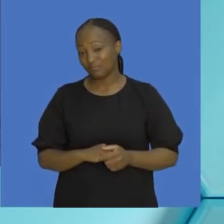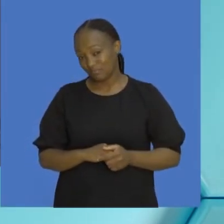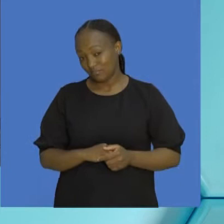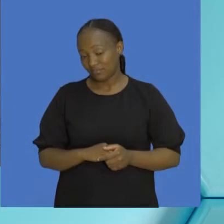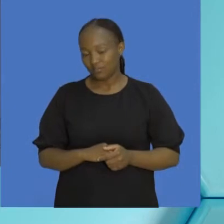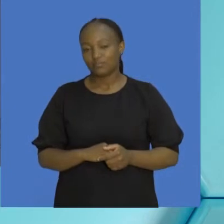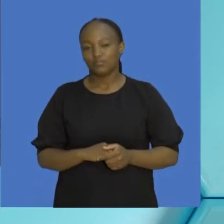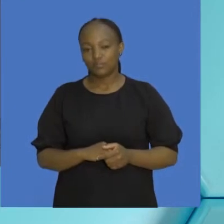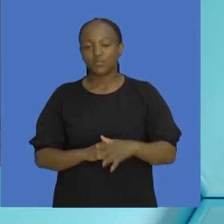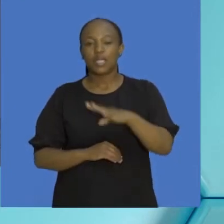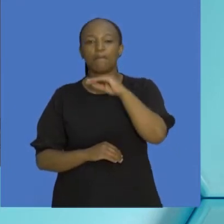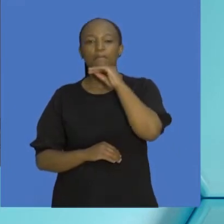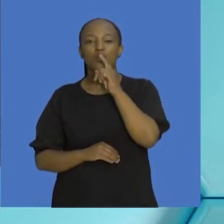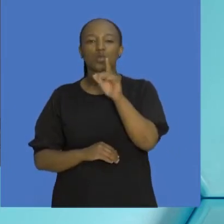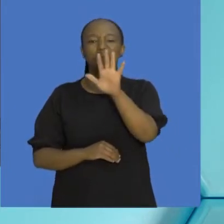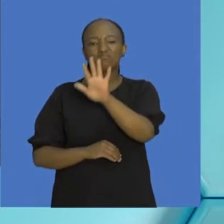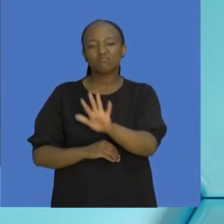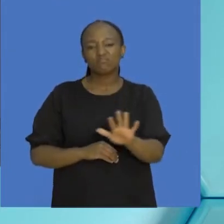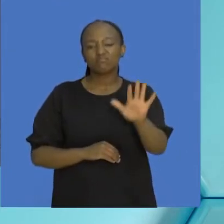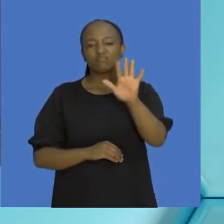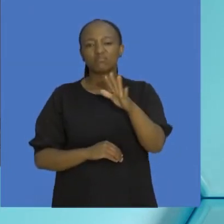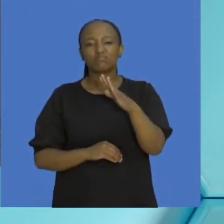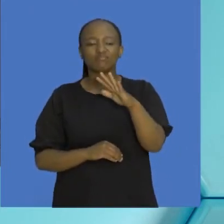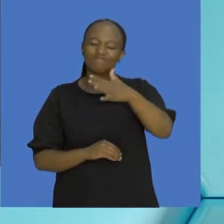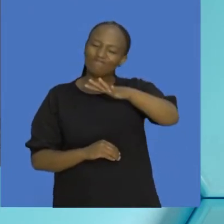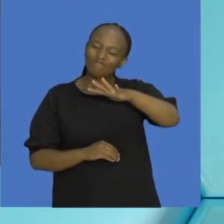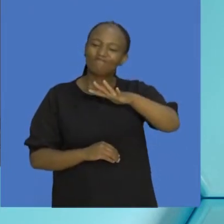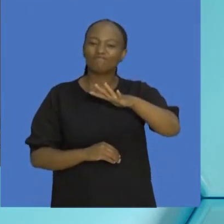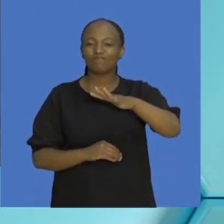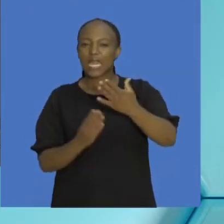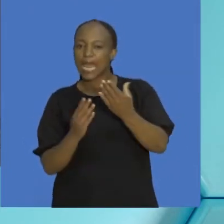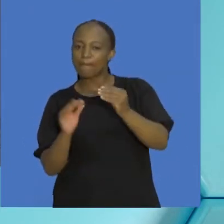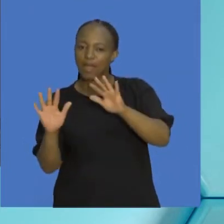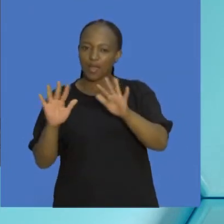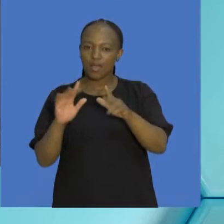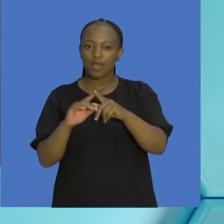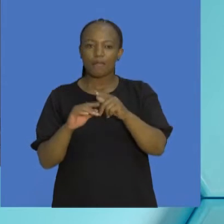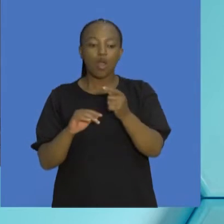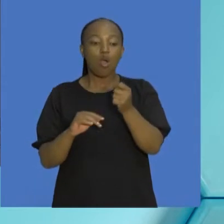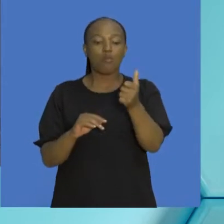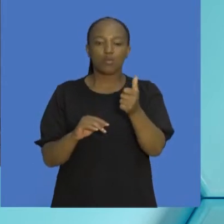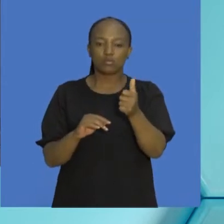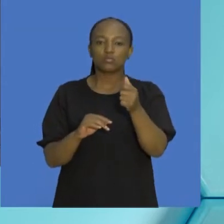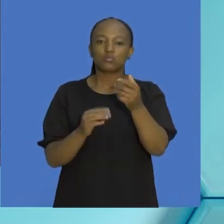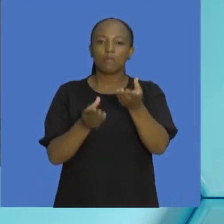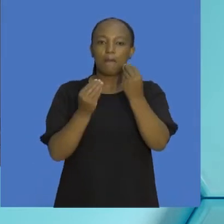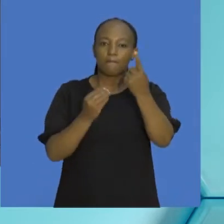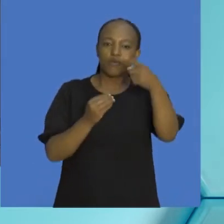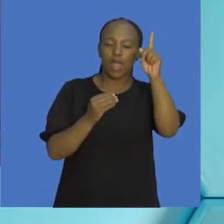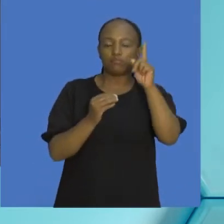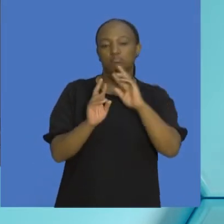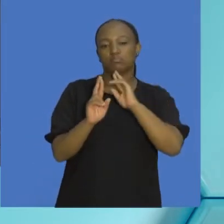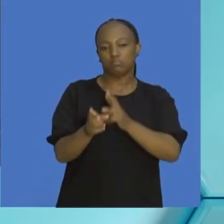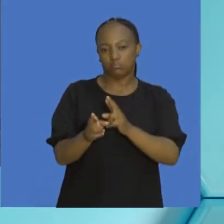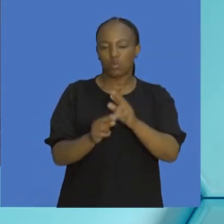it's the estimated mean, it's not the actual mean, but close to the actual answer. That's the